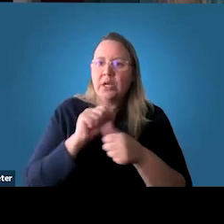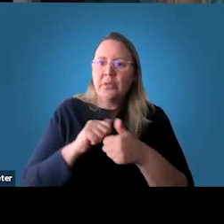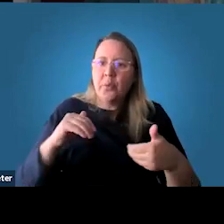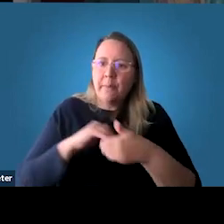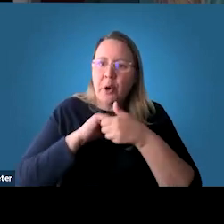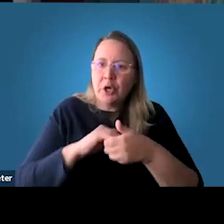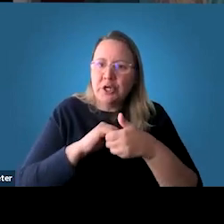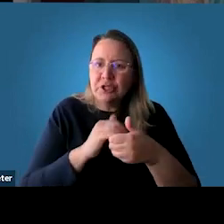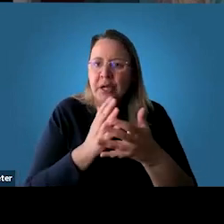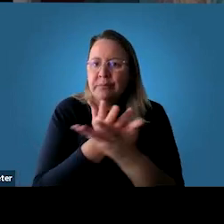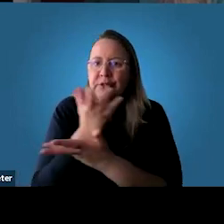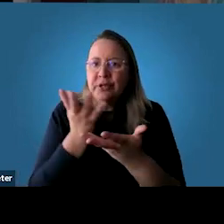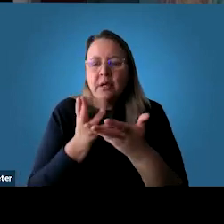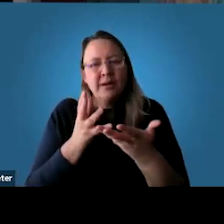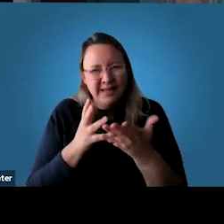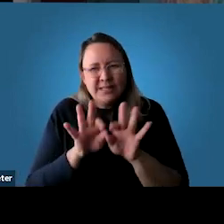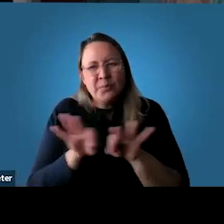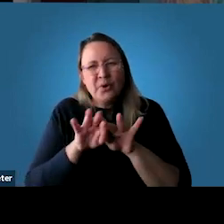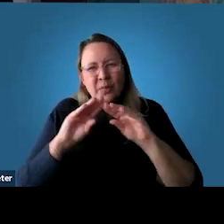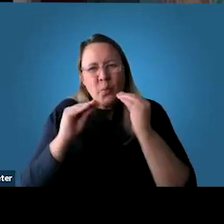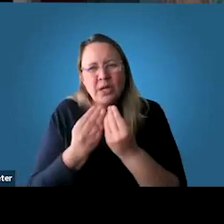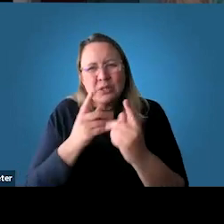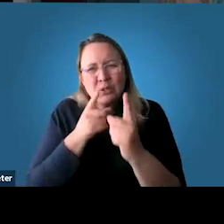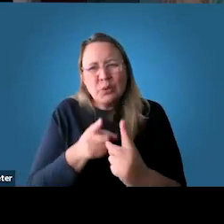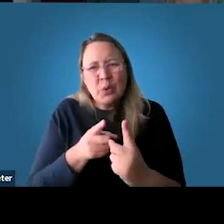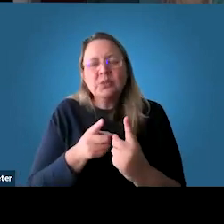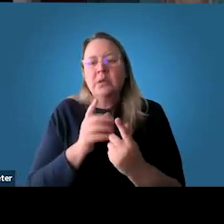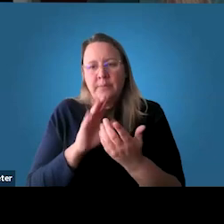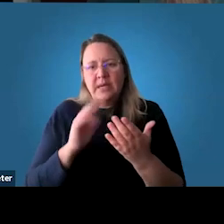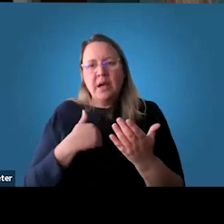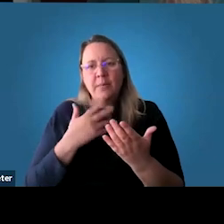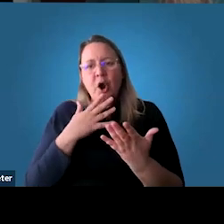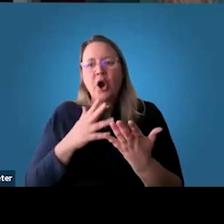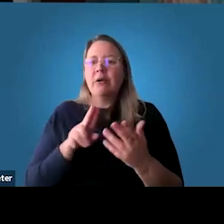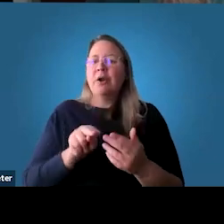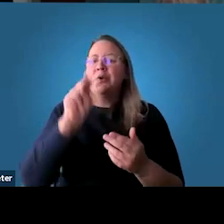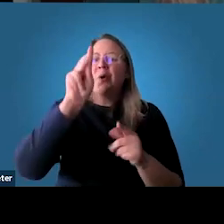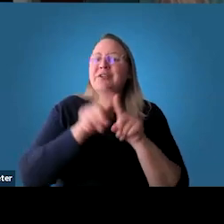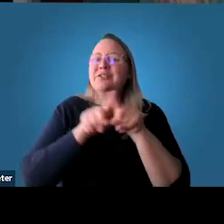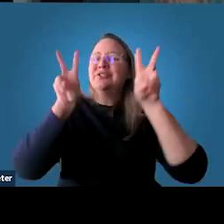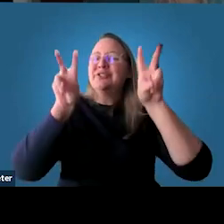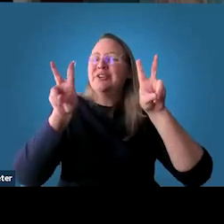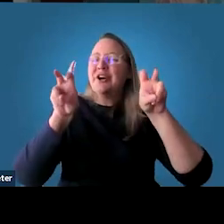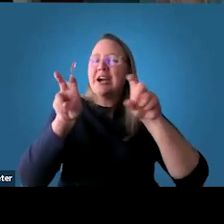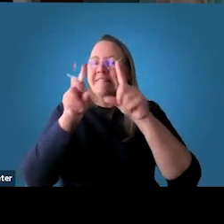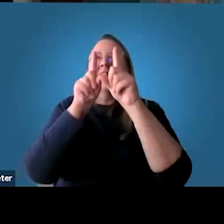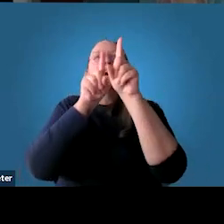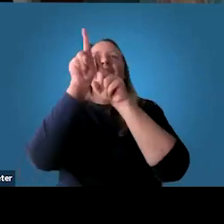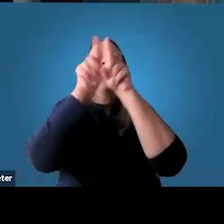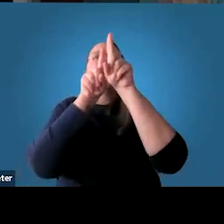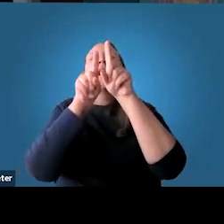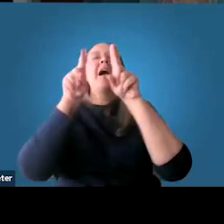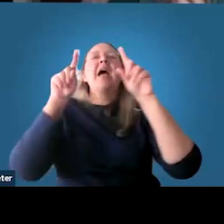The point is that these organizational goals can serve as our North Star. This is what everything points